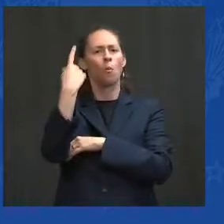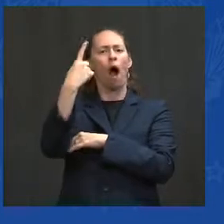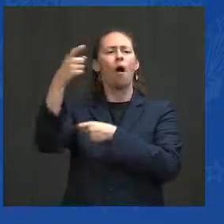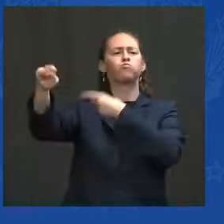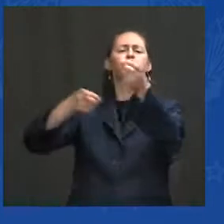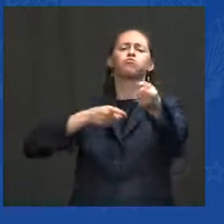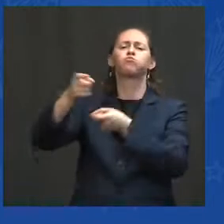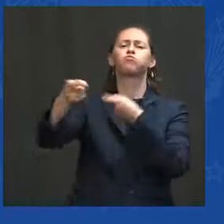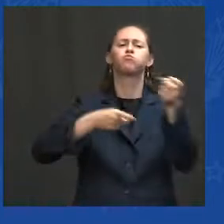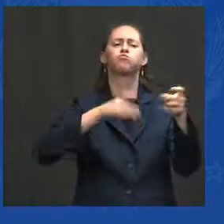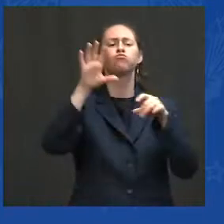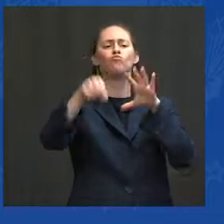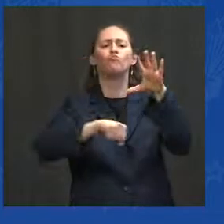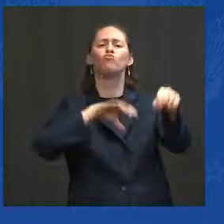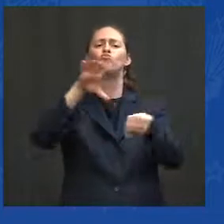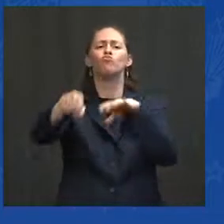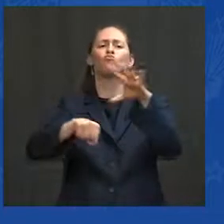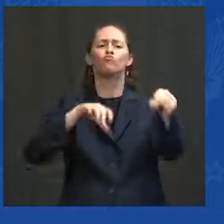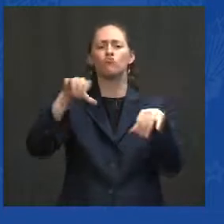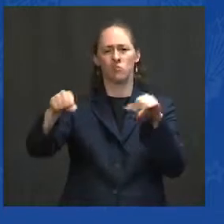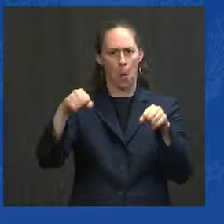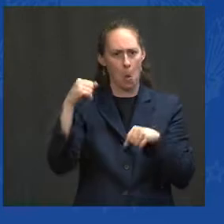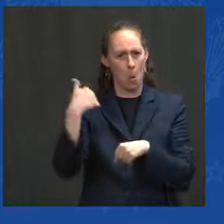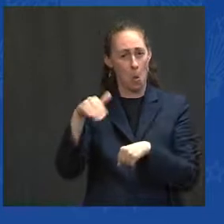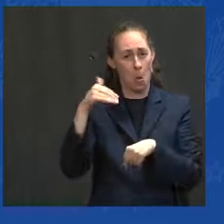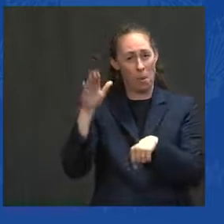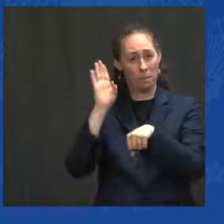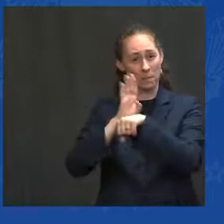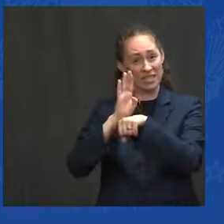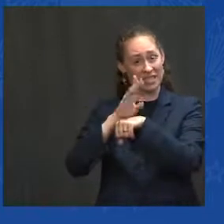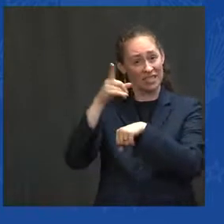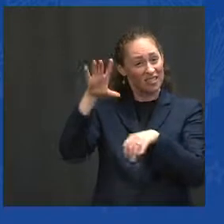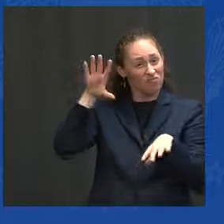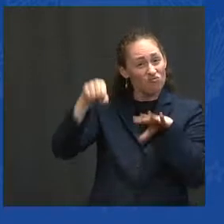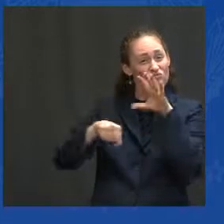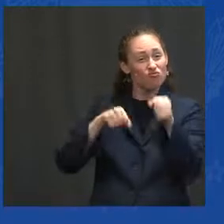that kind of leverage over workers, it pushes down